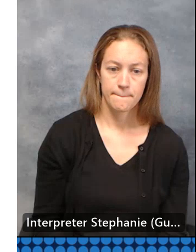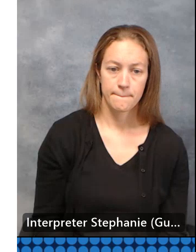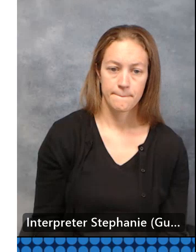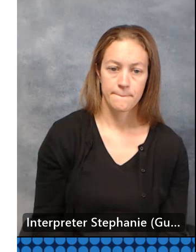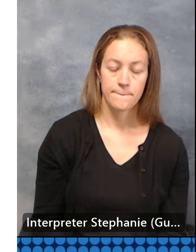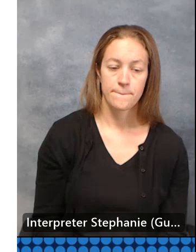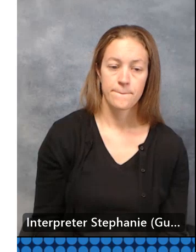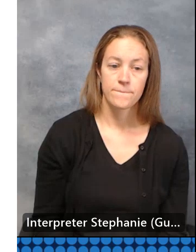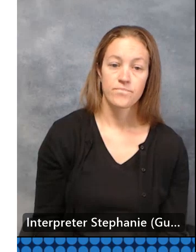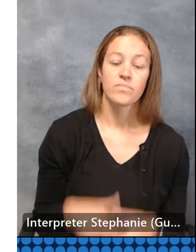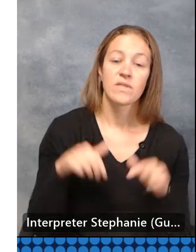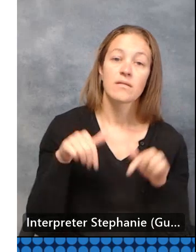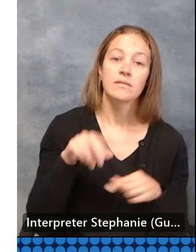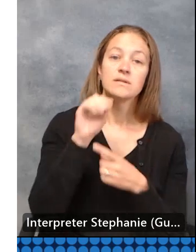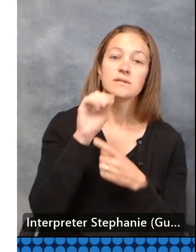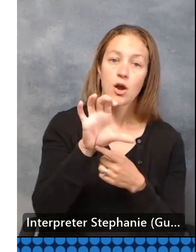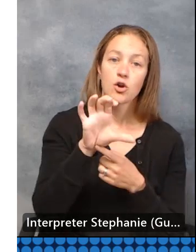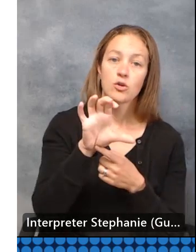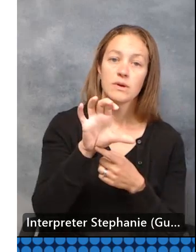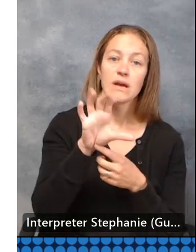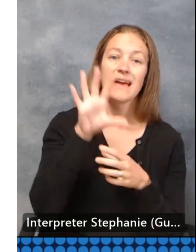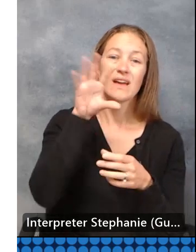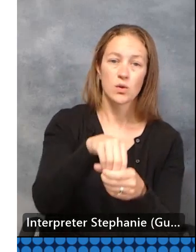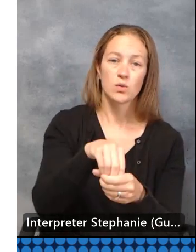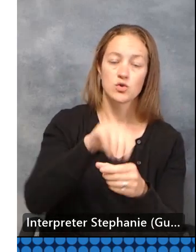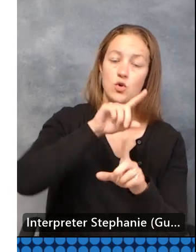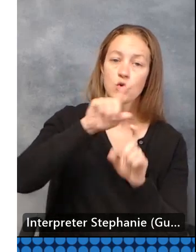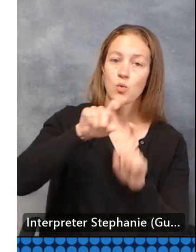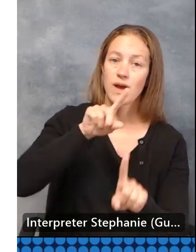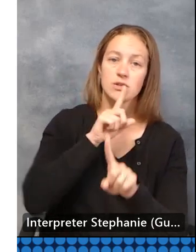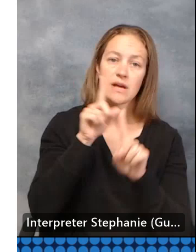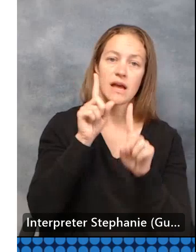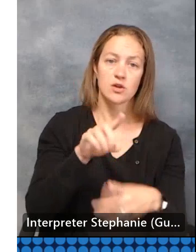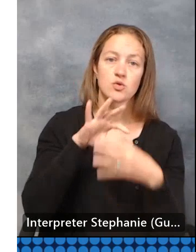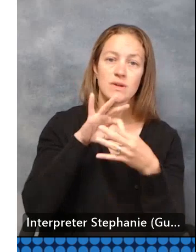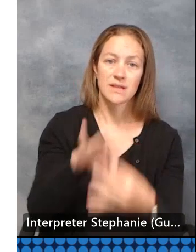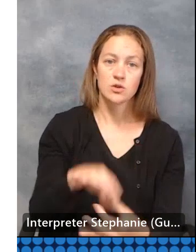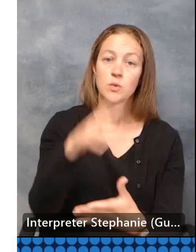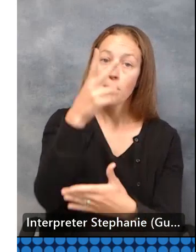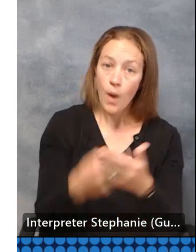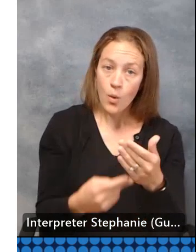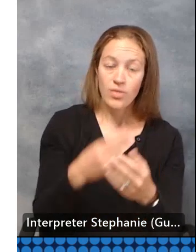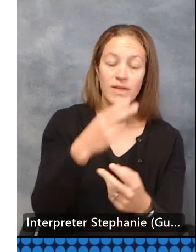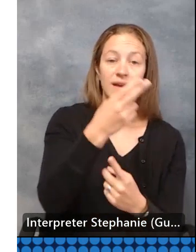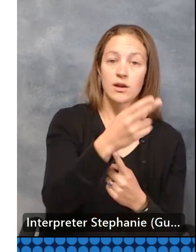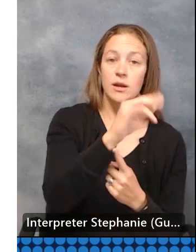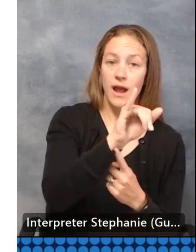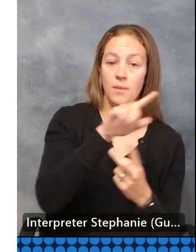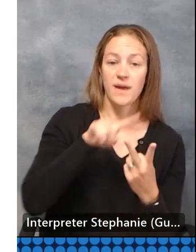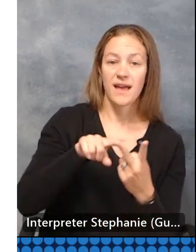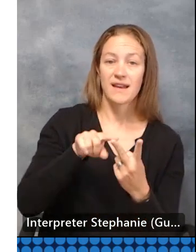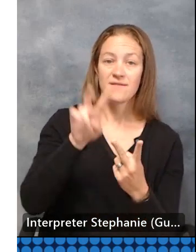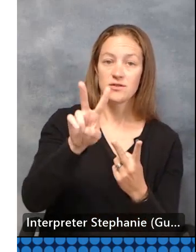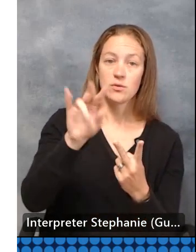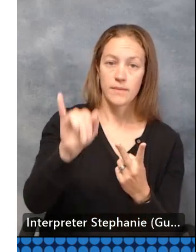In the document, there are questions and answers related to both hearing impairment and visual